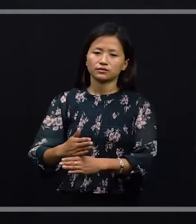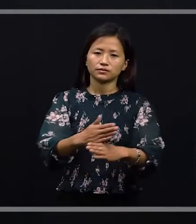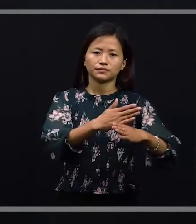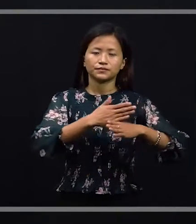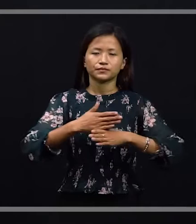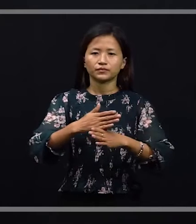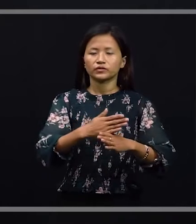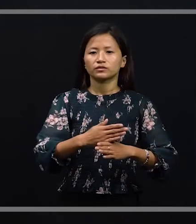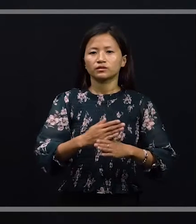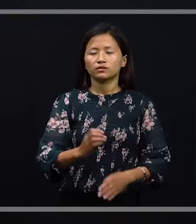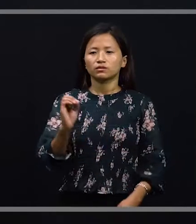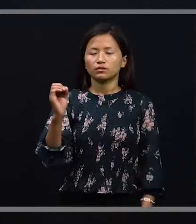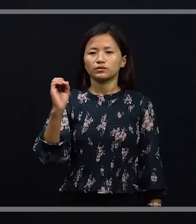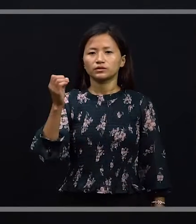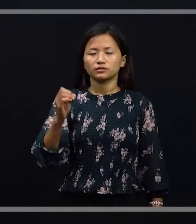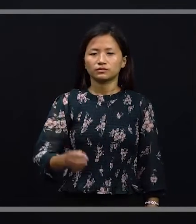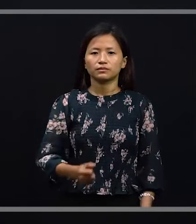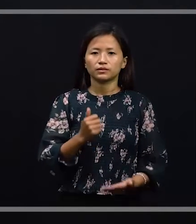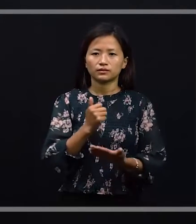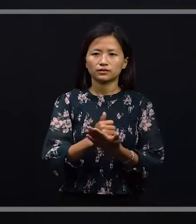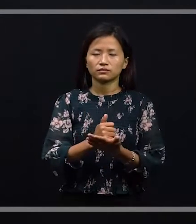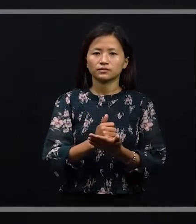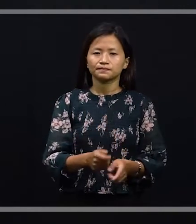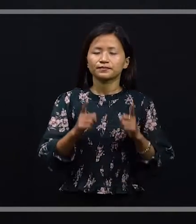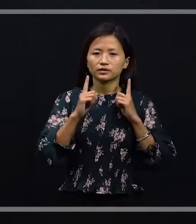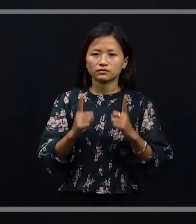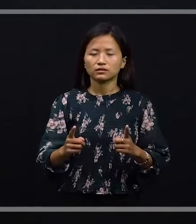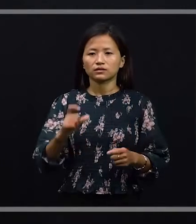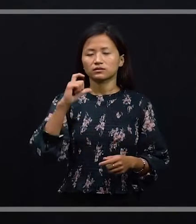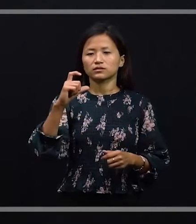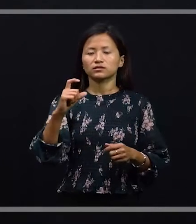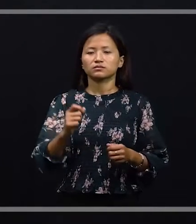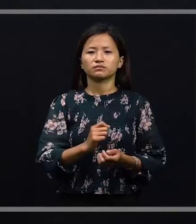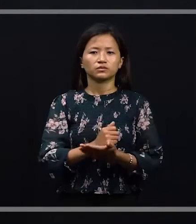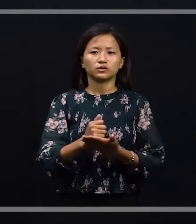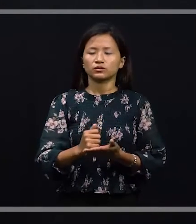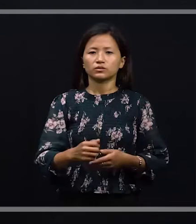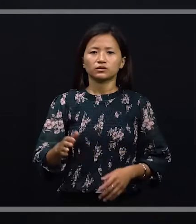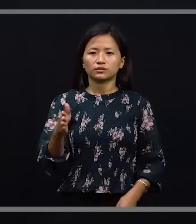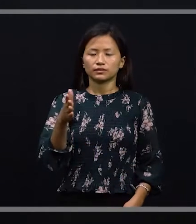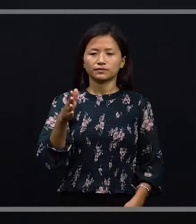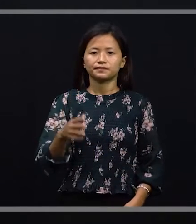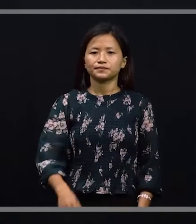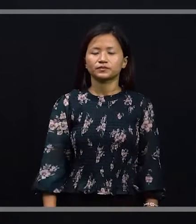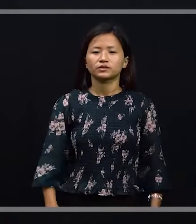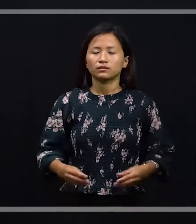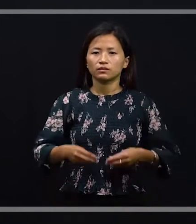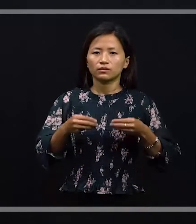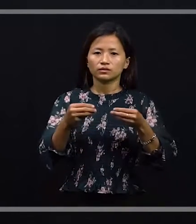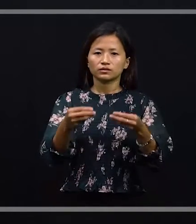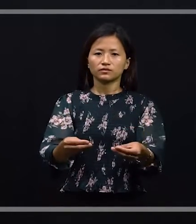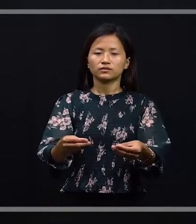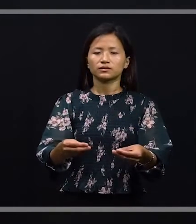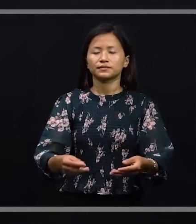system was used by the other generation, the upcoming generations. Okay, then next is anti-democracy.